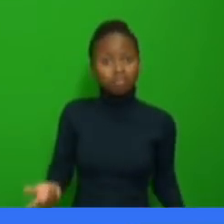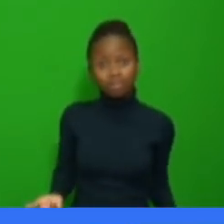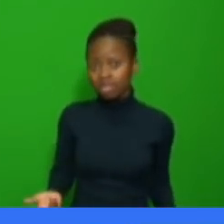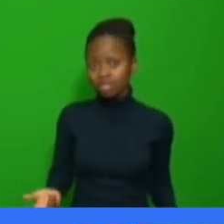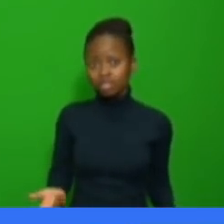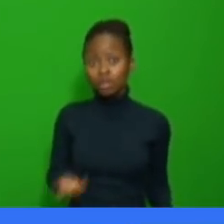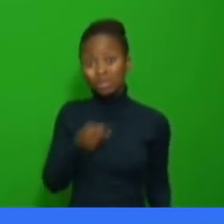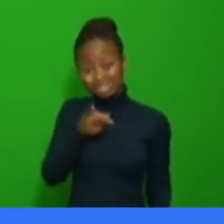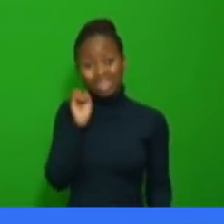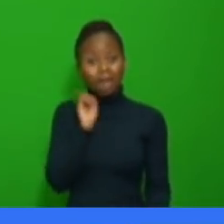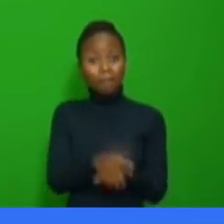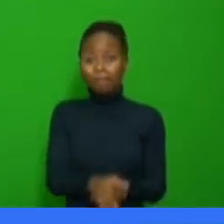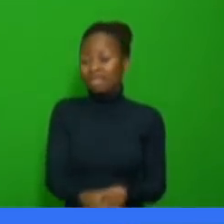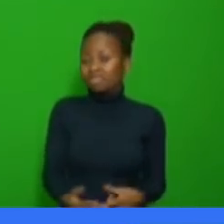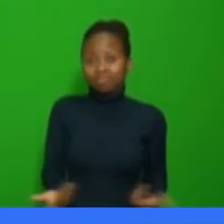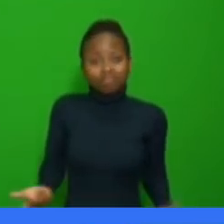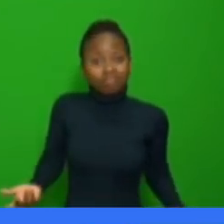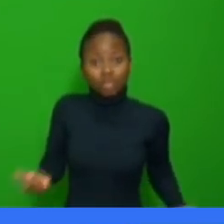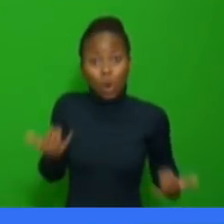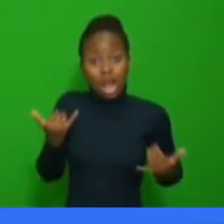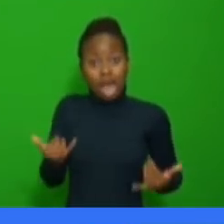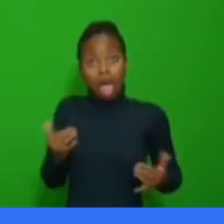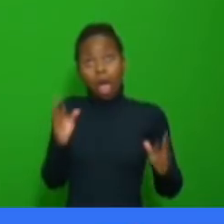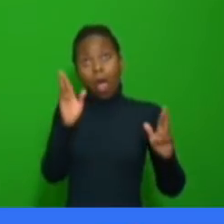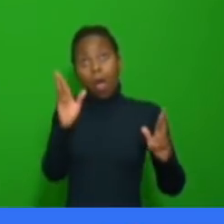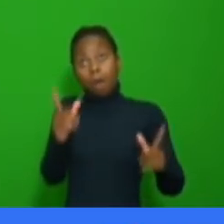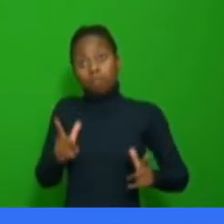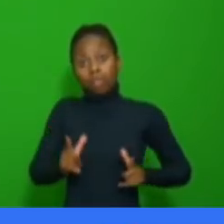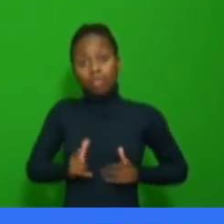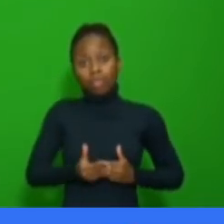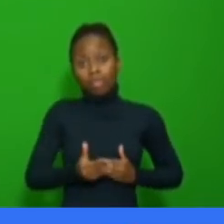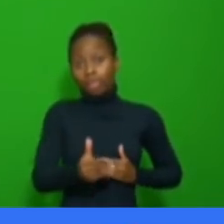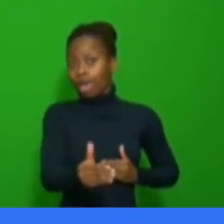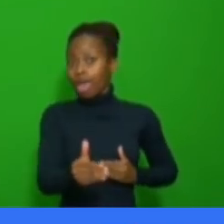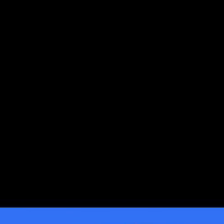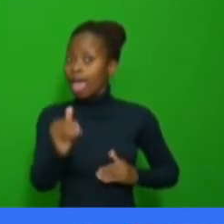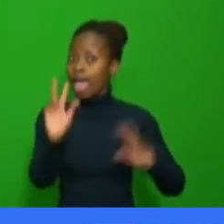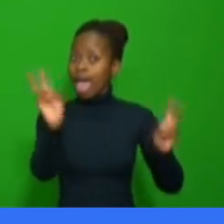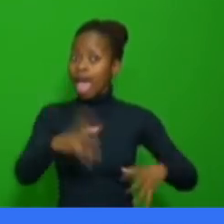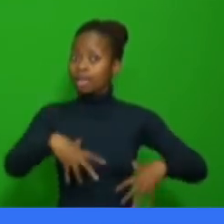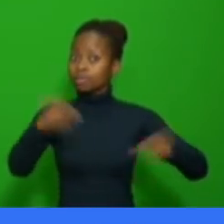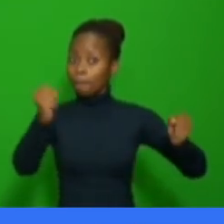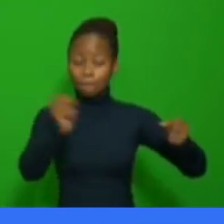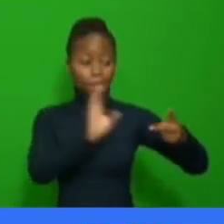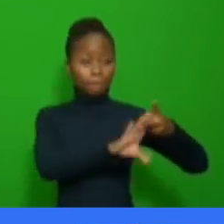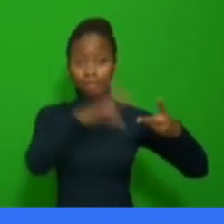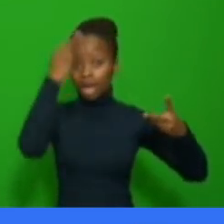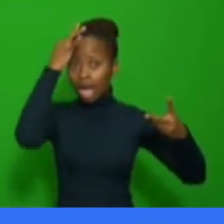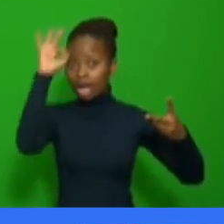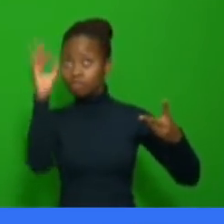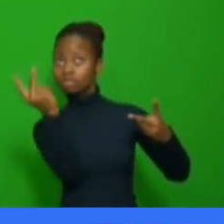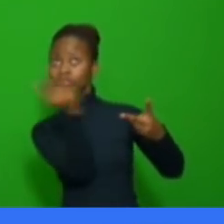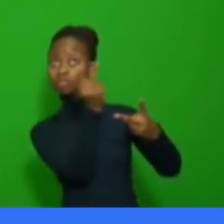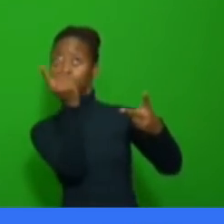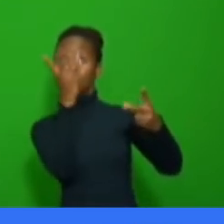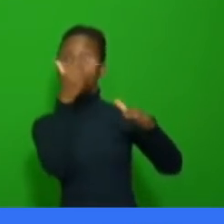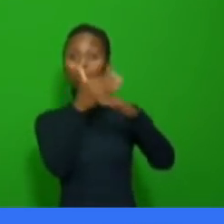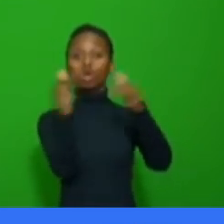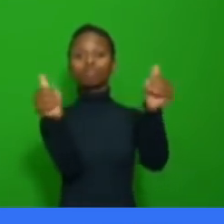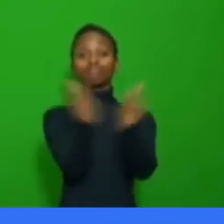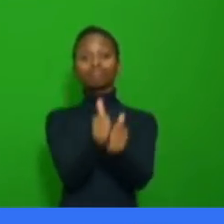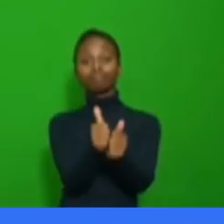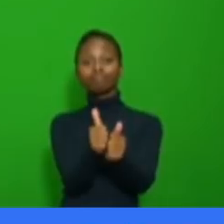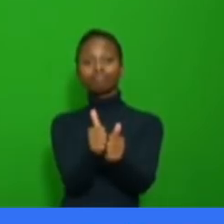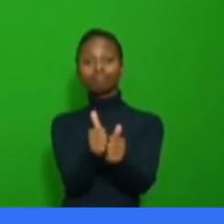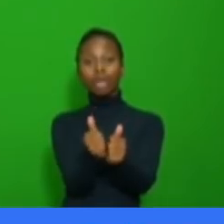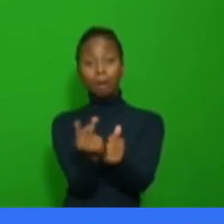the impact, and we hope that Eskom and government will find a solution to